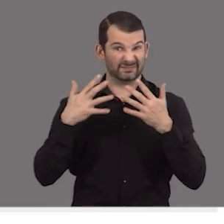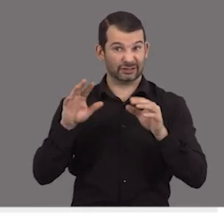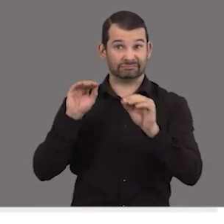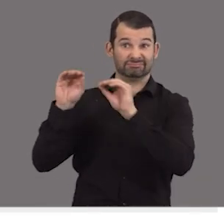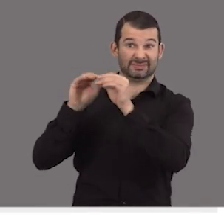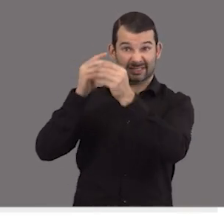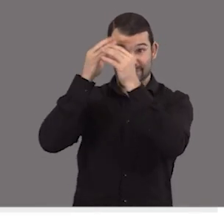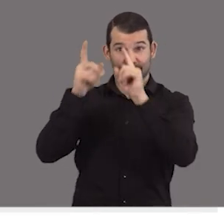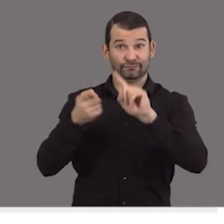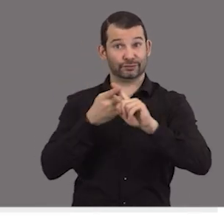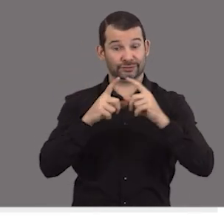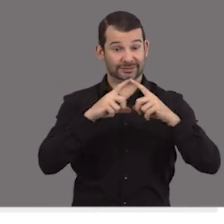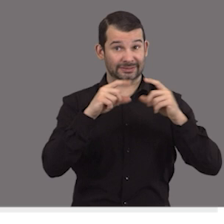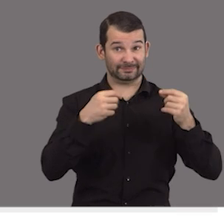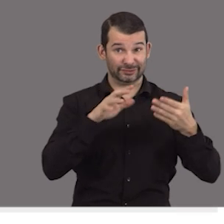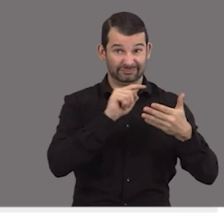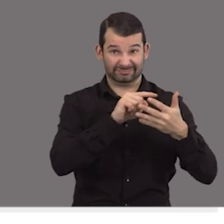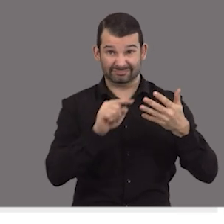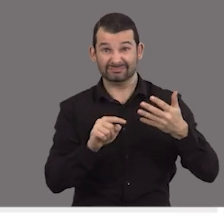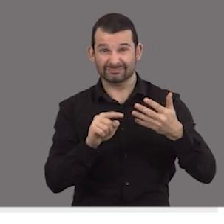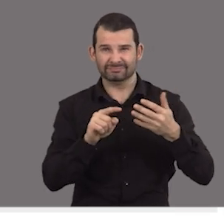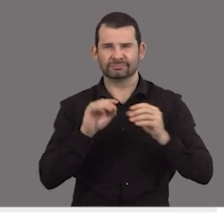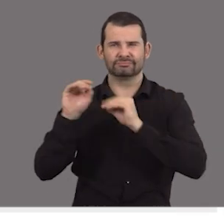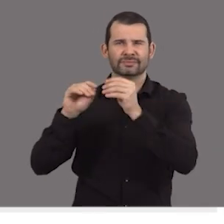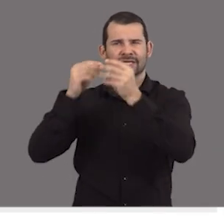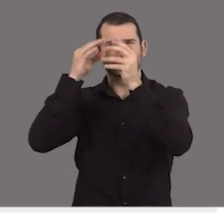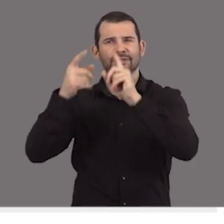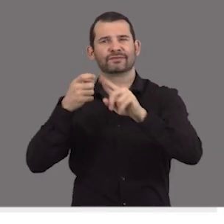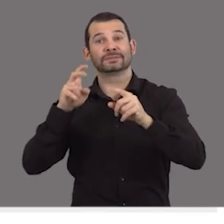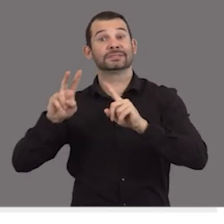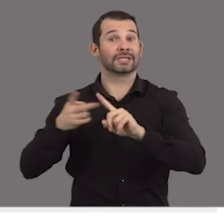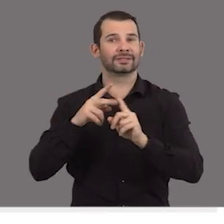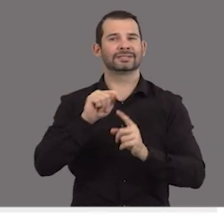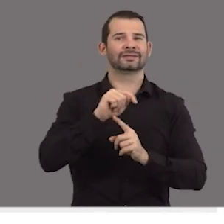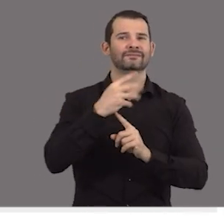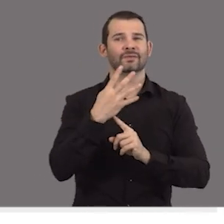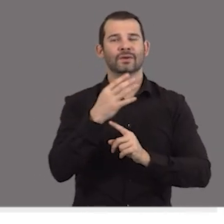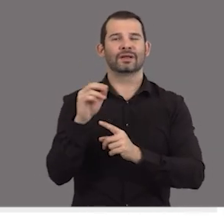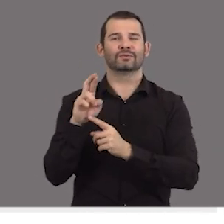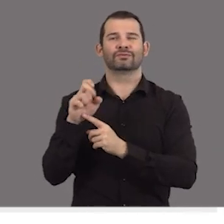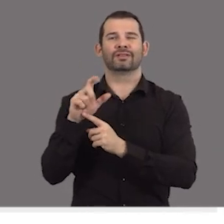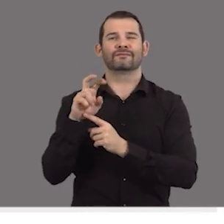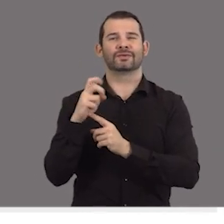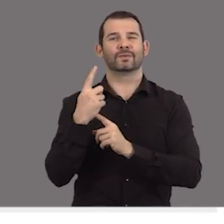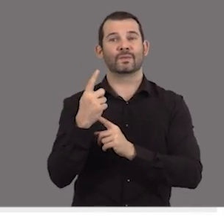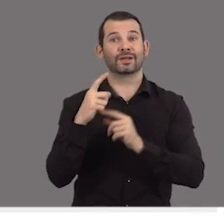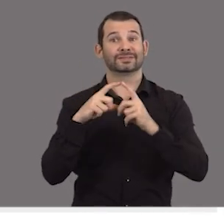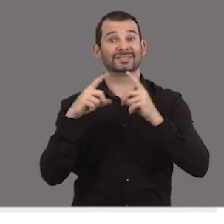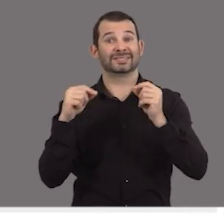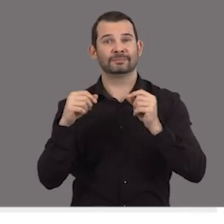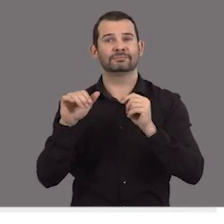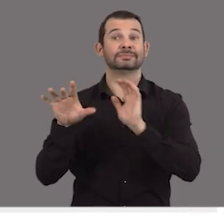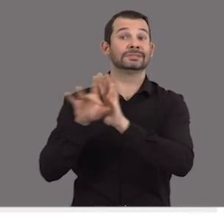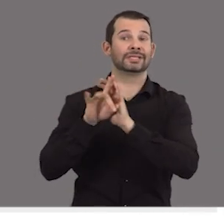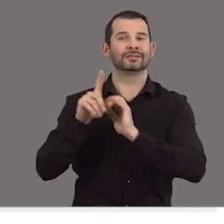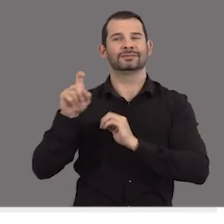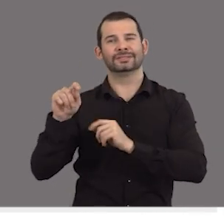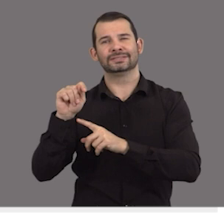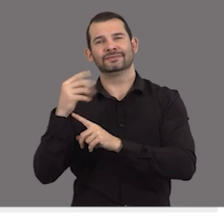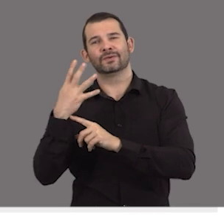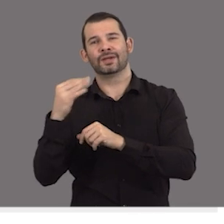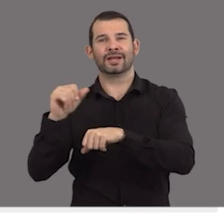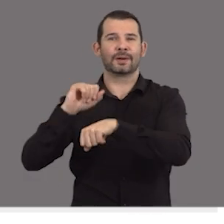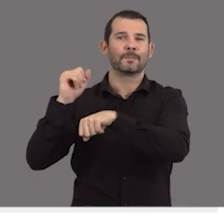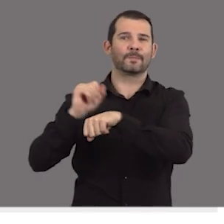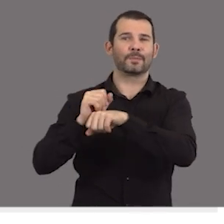Once we have entered the information from the first slips, enter information from the second T4 and Relevé 1 slips by